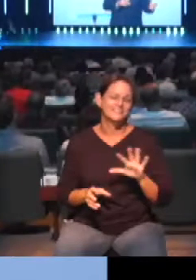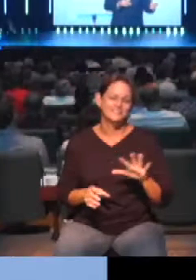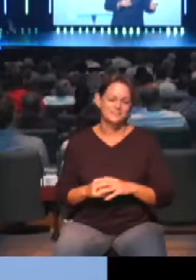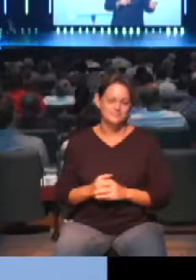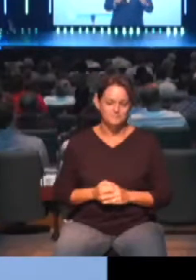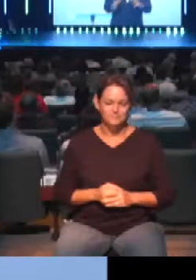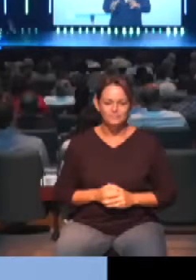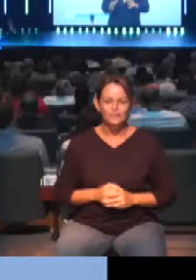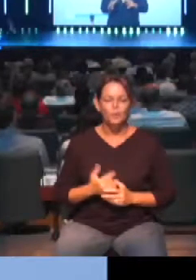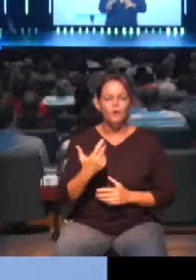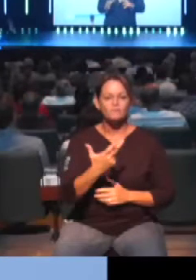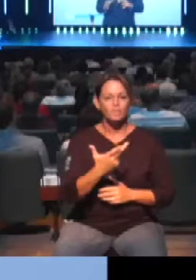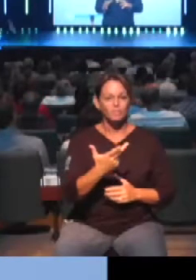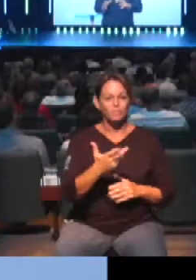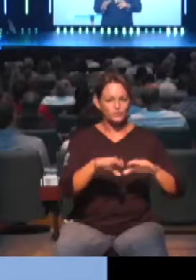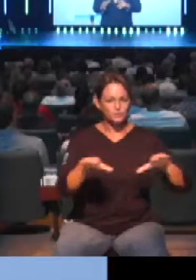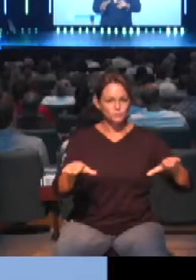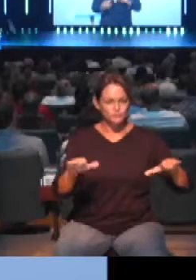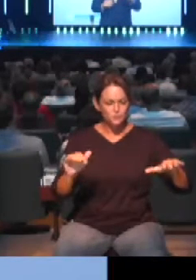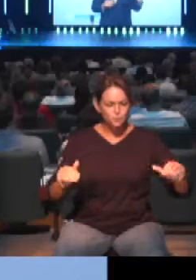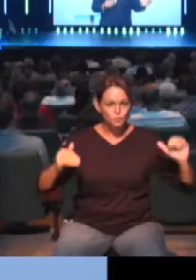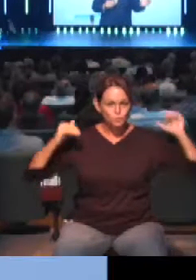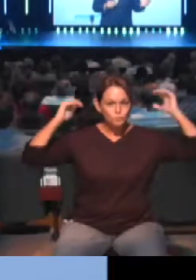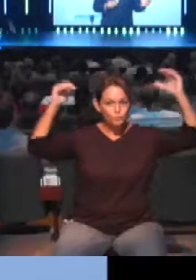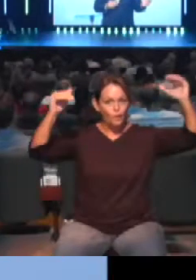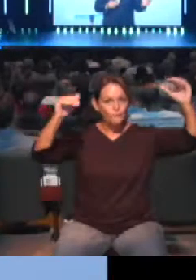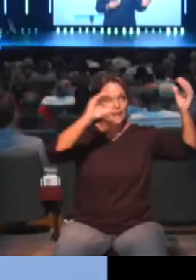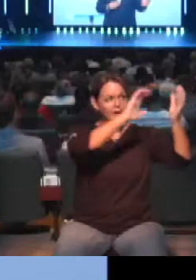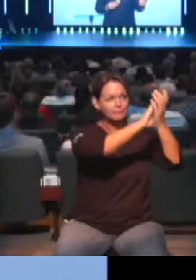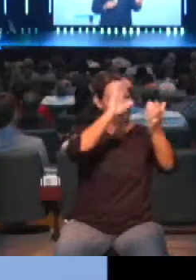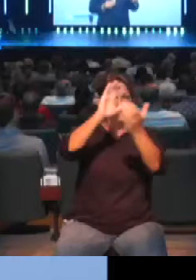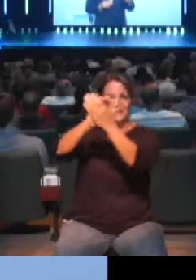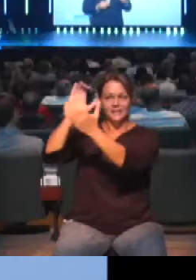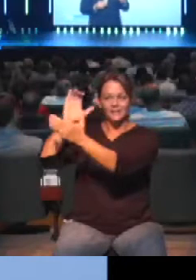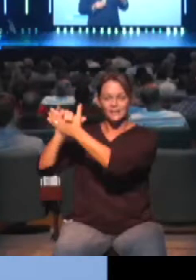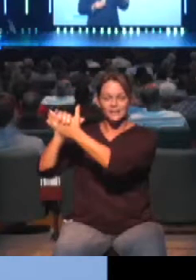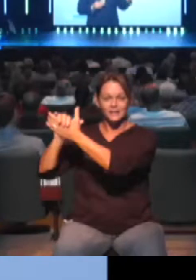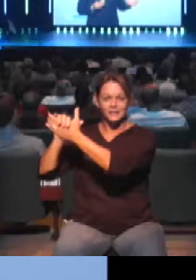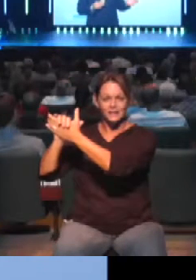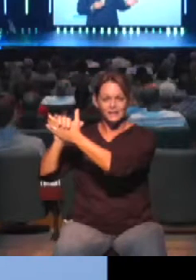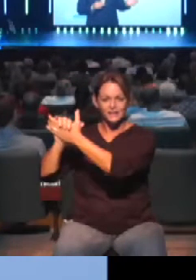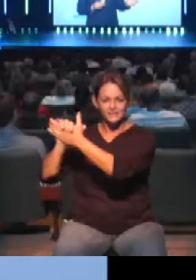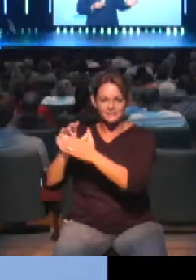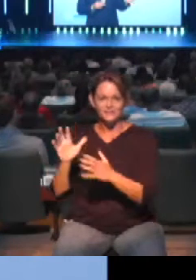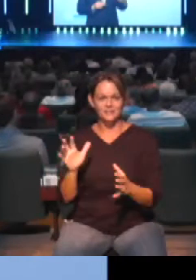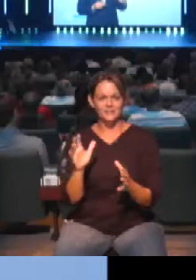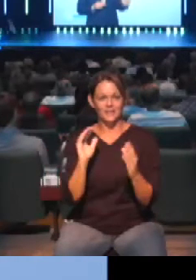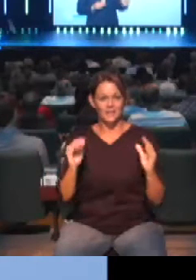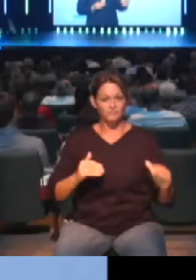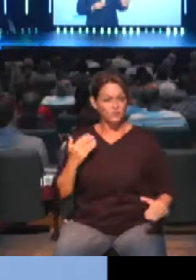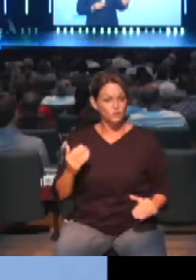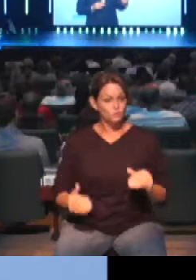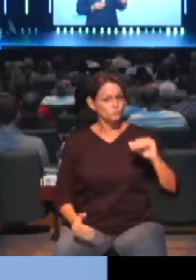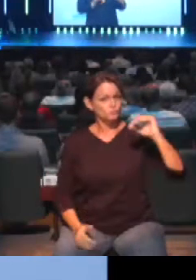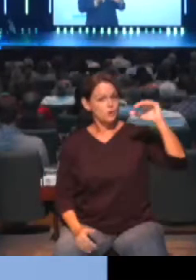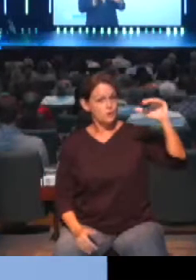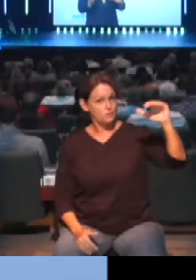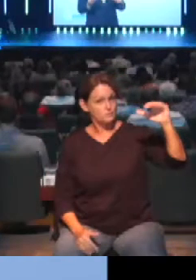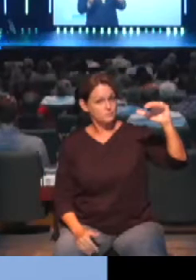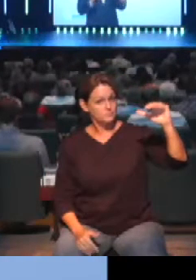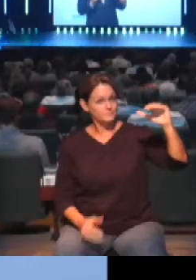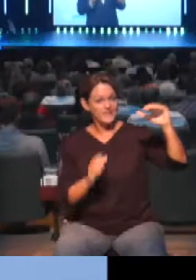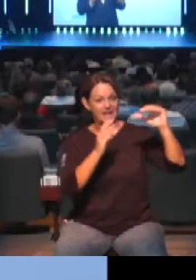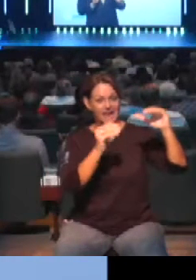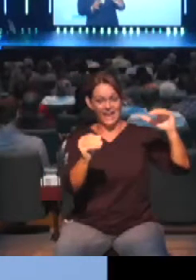and married children. Now, I put in those other 2 words because you're going to find out, if you're not there yet, that